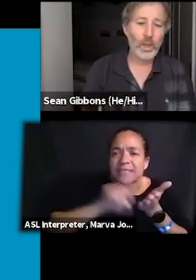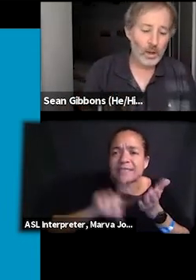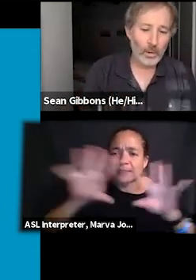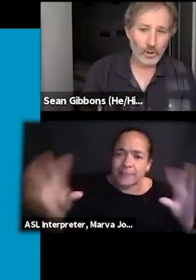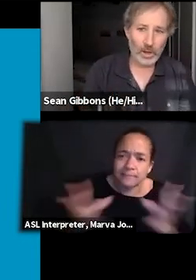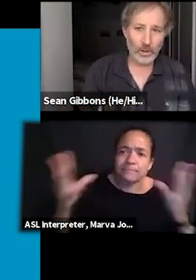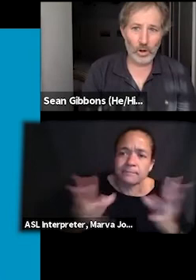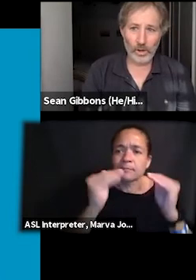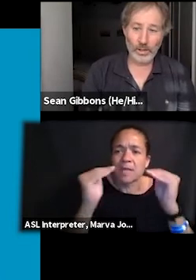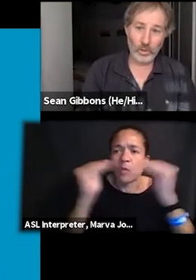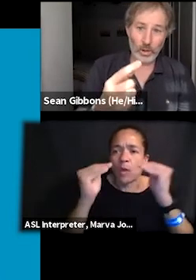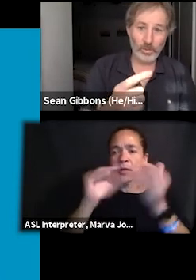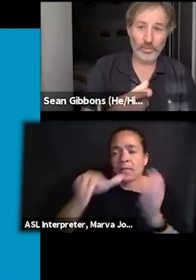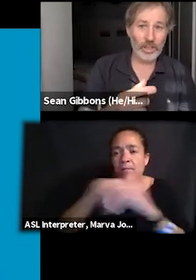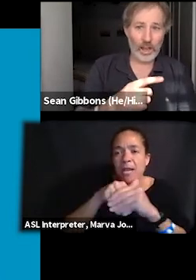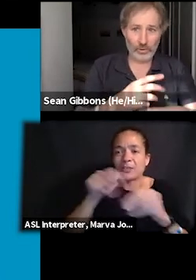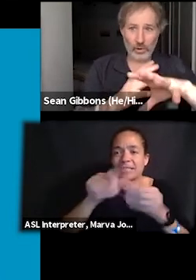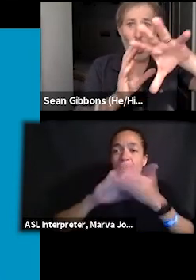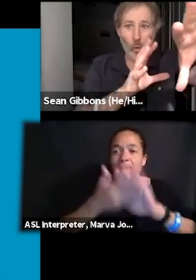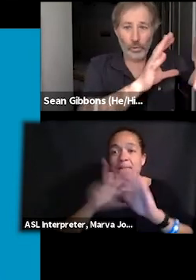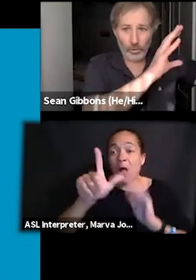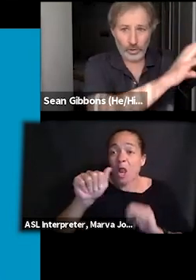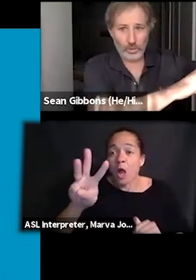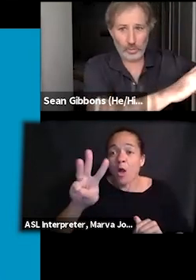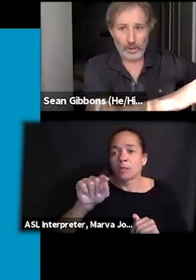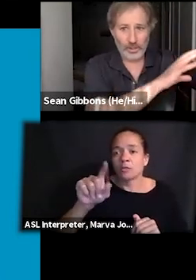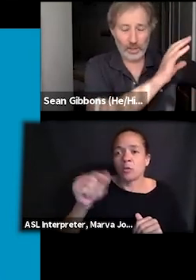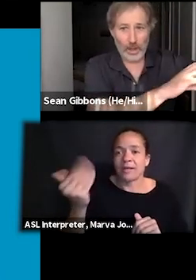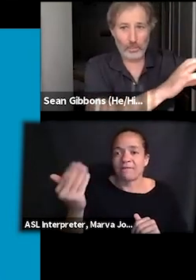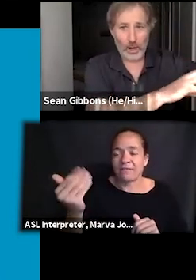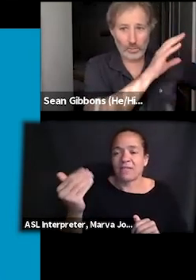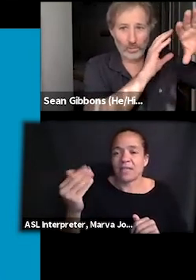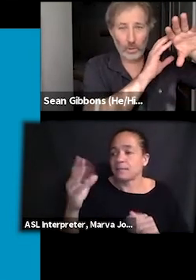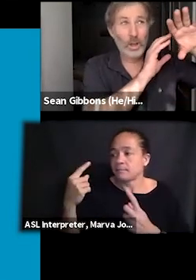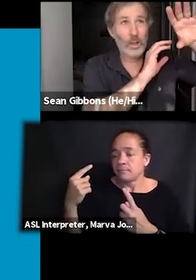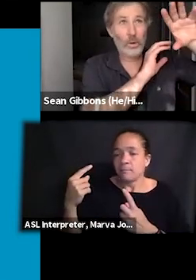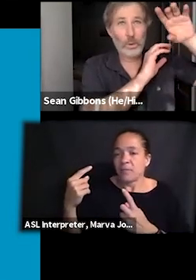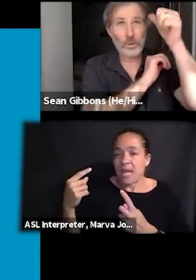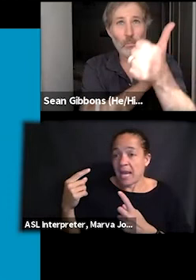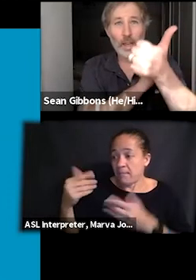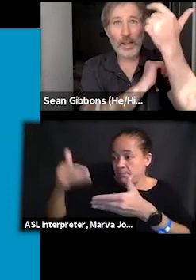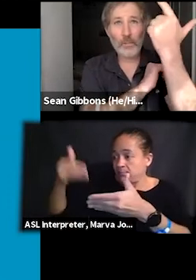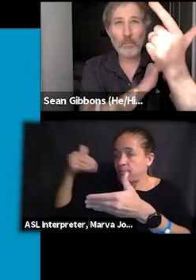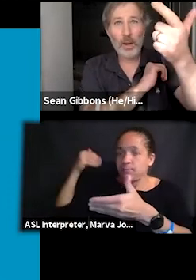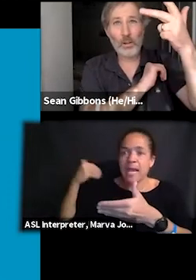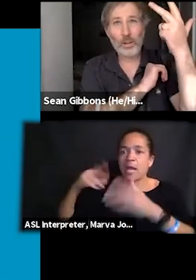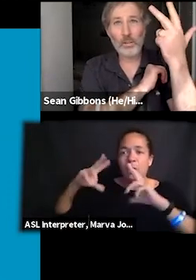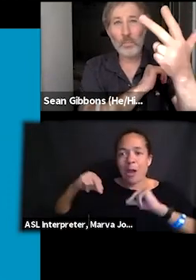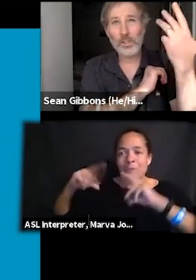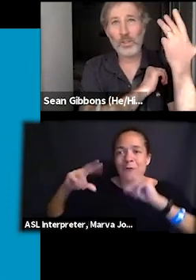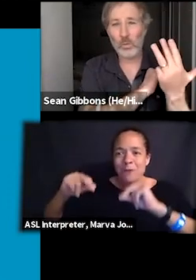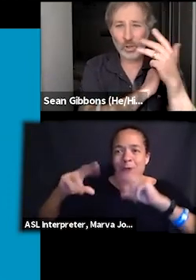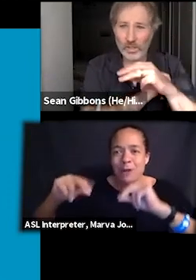through with marriage becoming law of the land in 2015 after an 0-for-32 experience at the ballot box before, what was it, Maine,